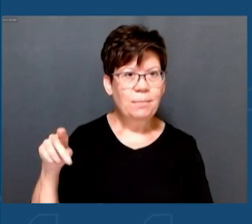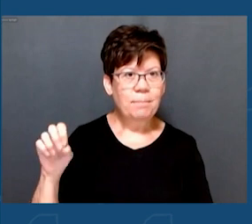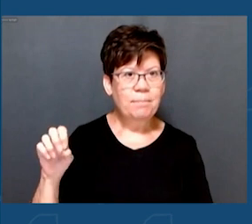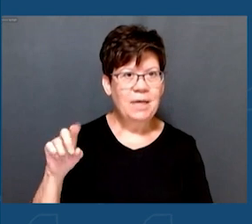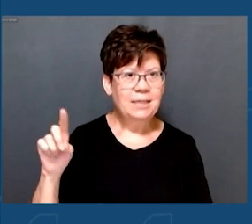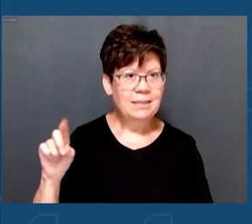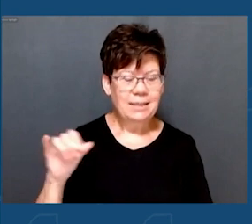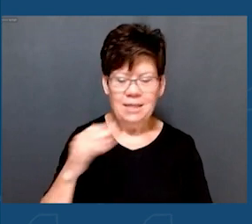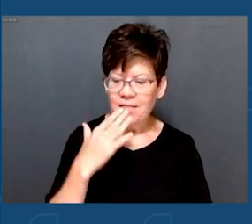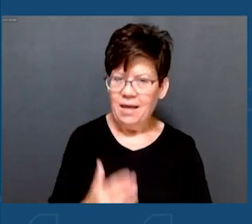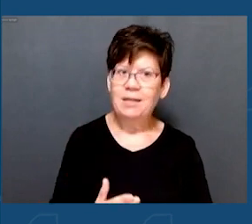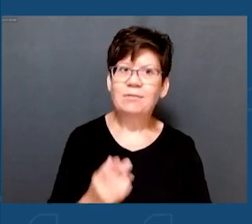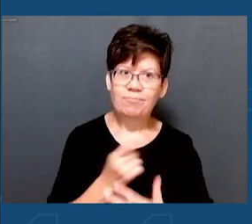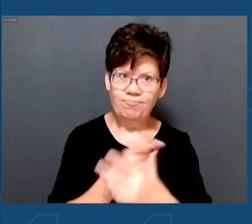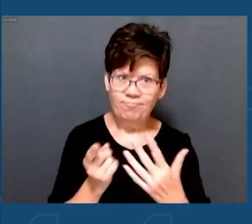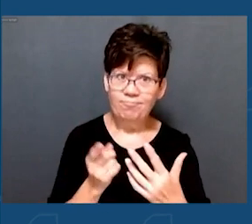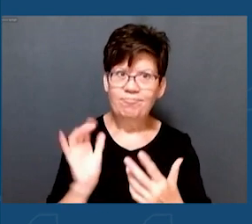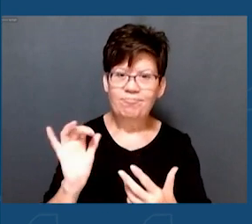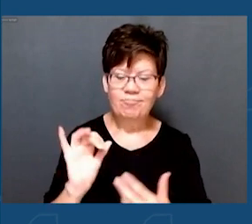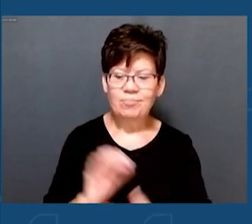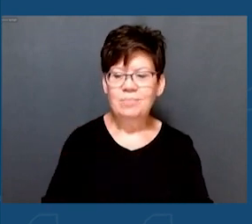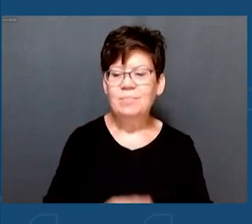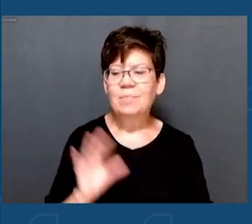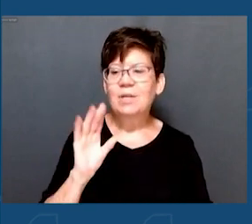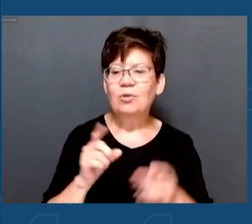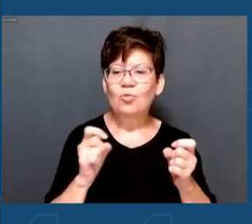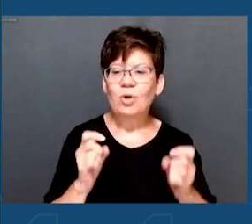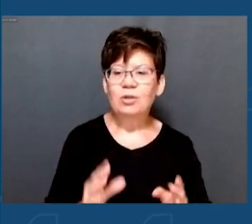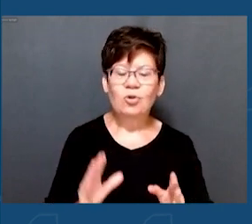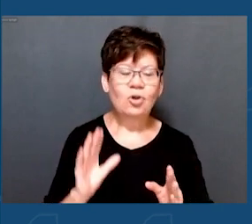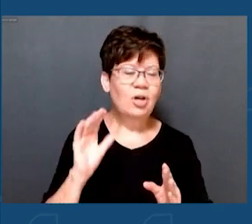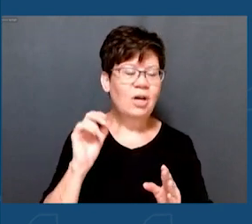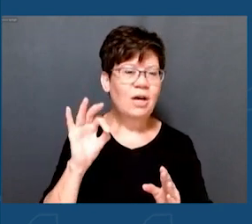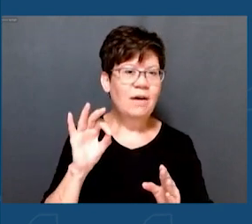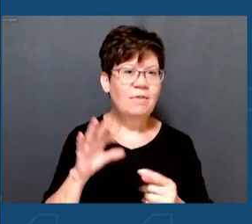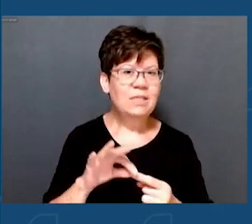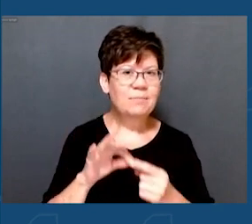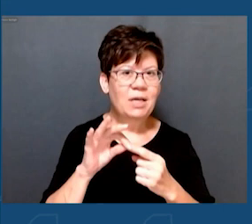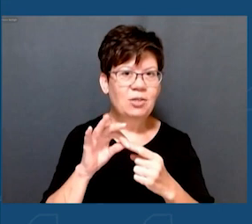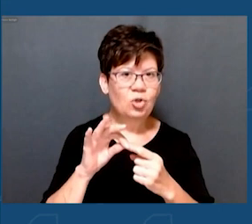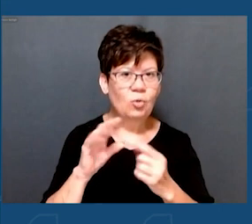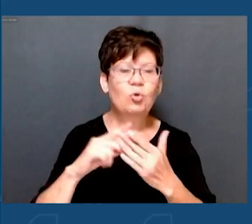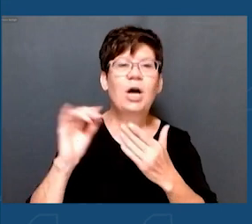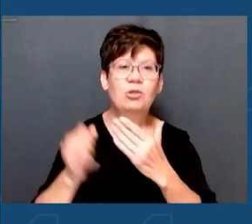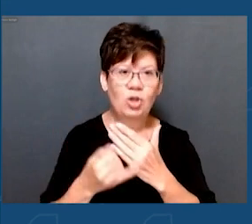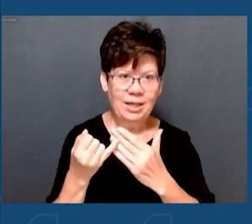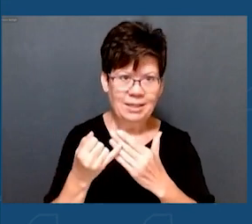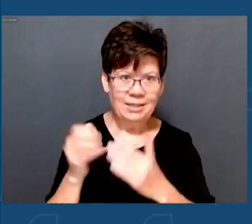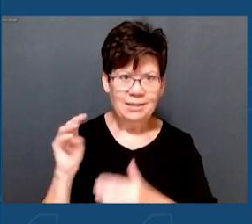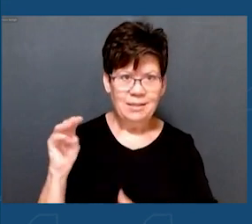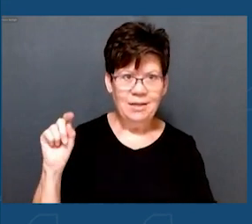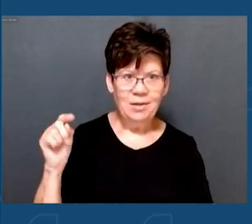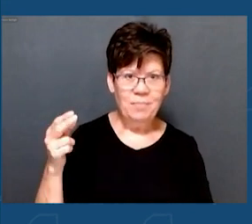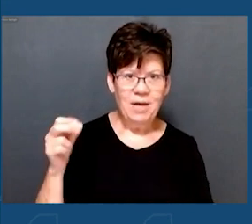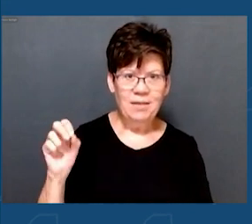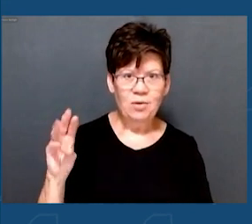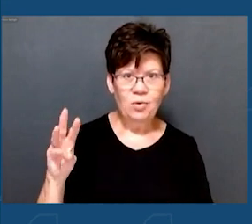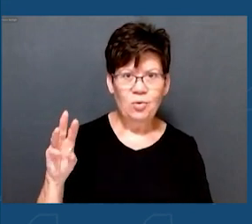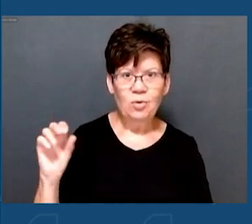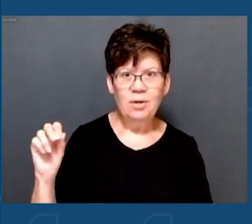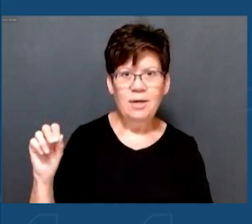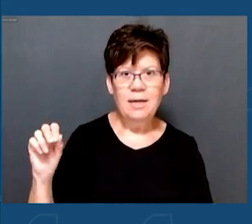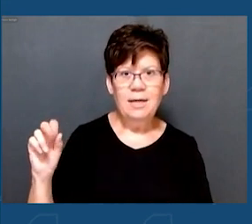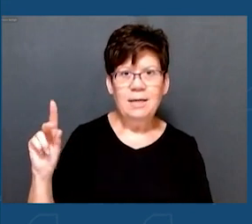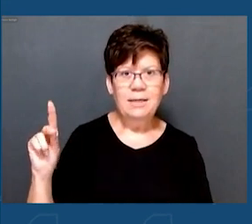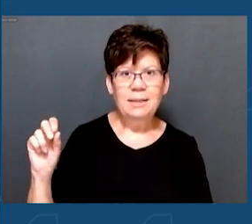also like to thank Director of Special Services, Special Projects, Matthew Capogreco, for making